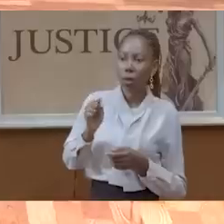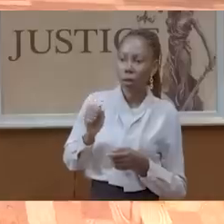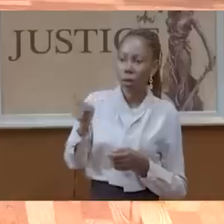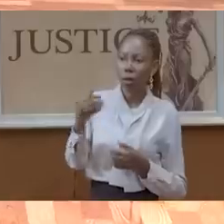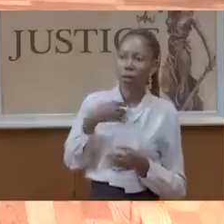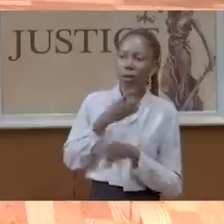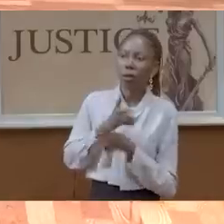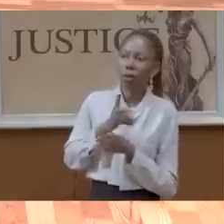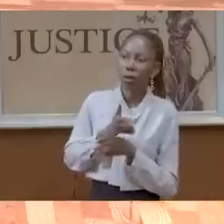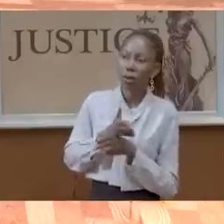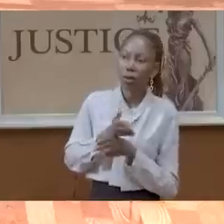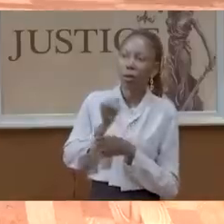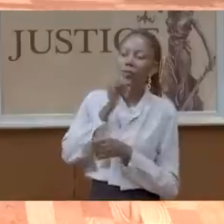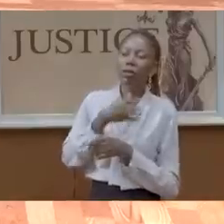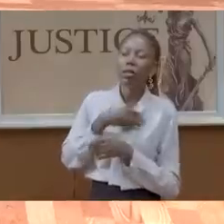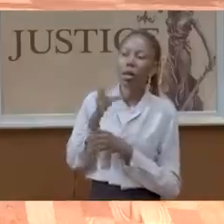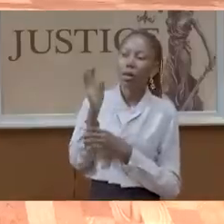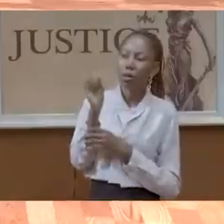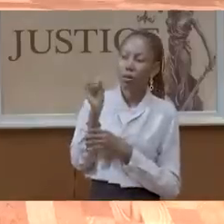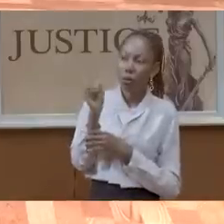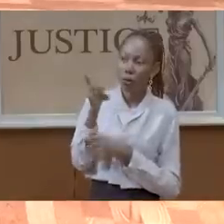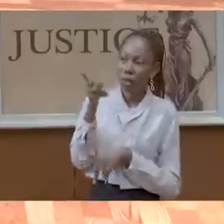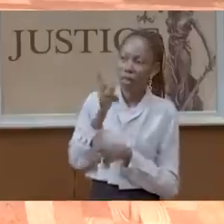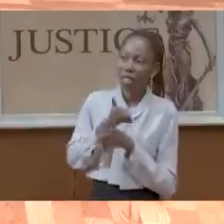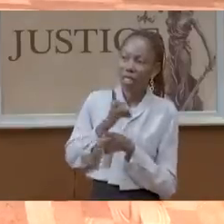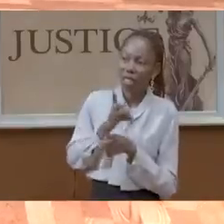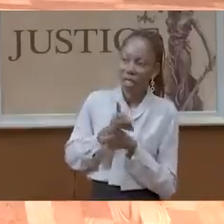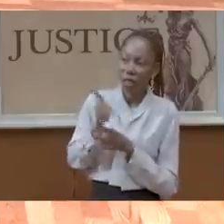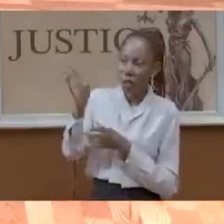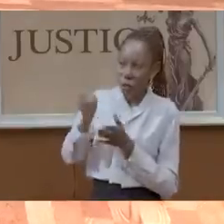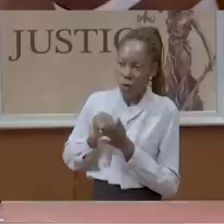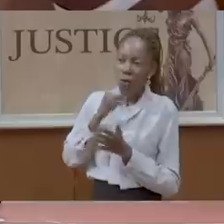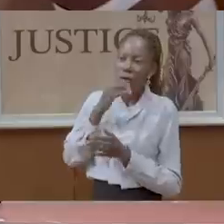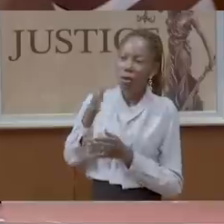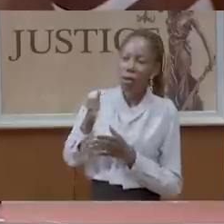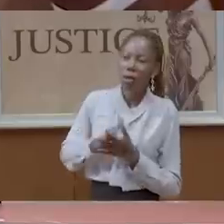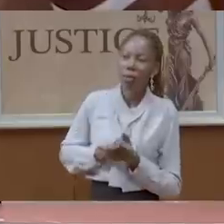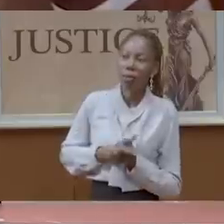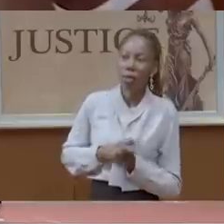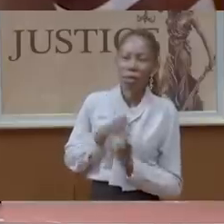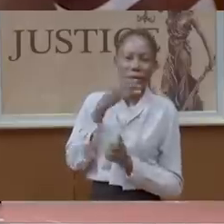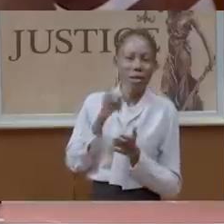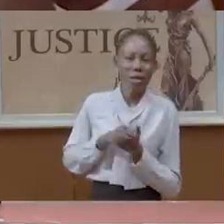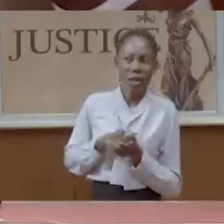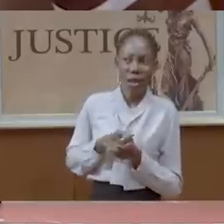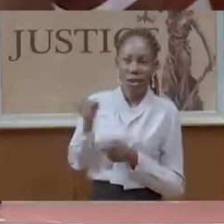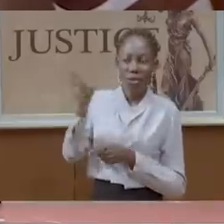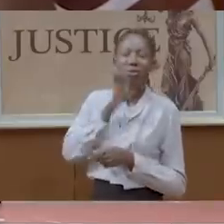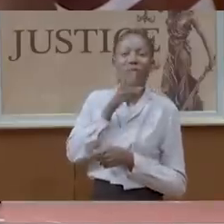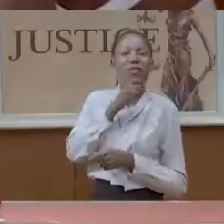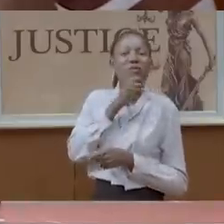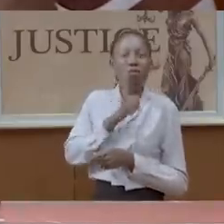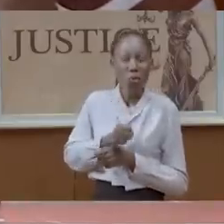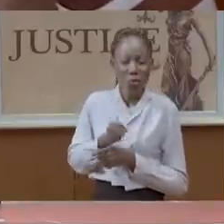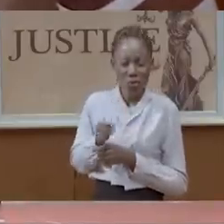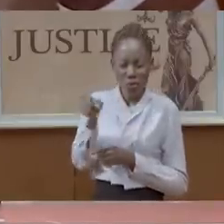kept them. He said, there are 50, about 50. I still have it here. My home too is there. So she said, I'm an errand boy at the age of 30. They are still sending